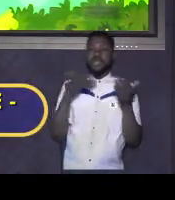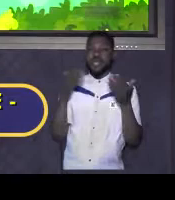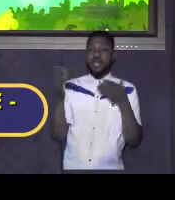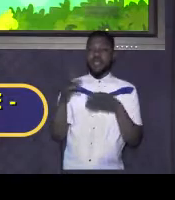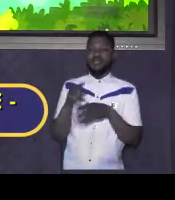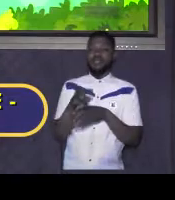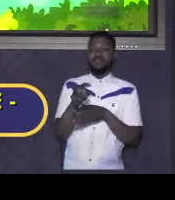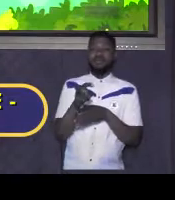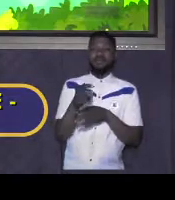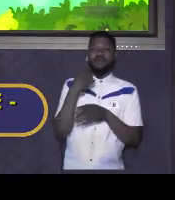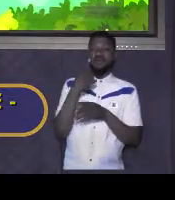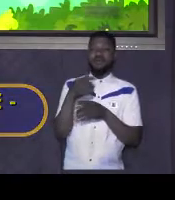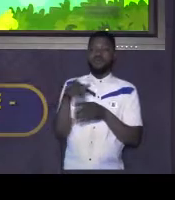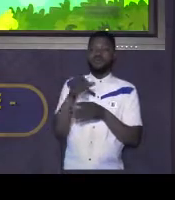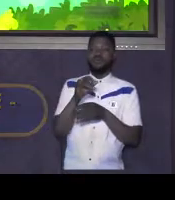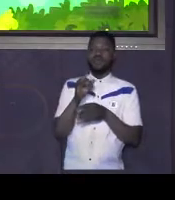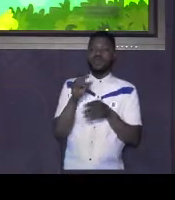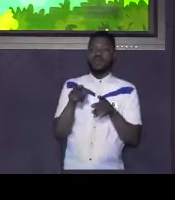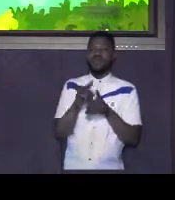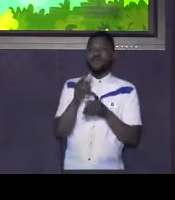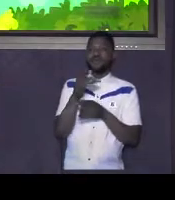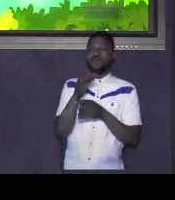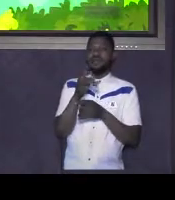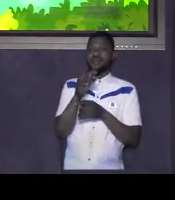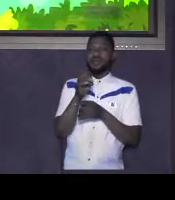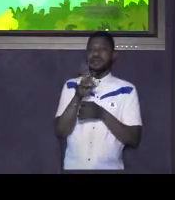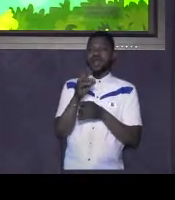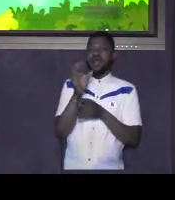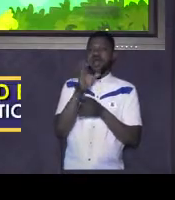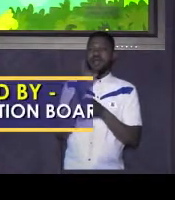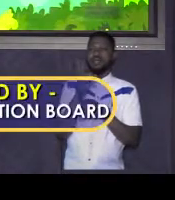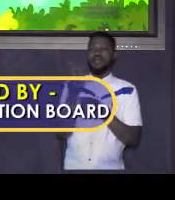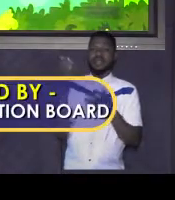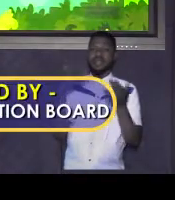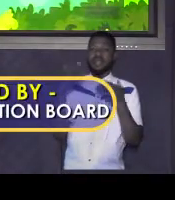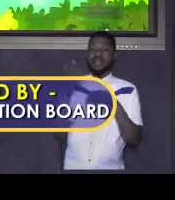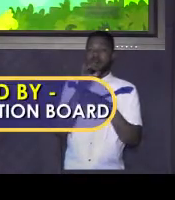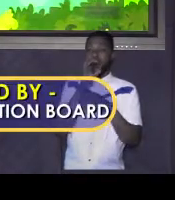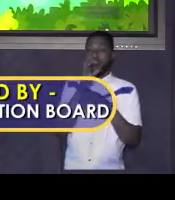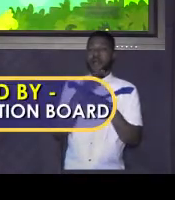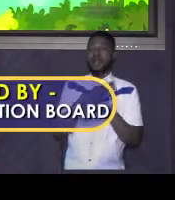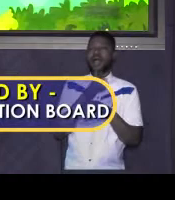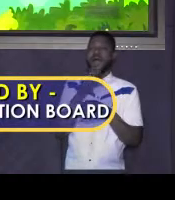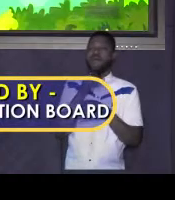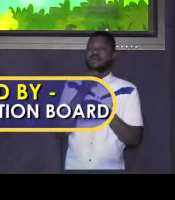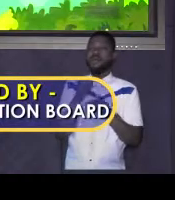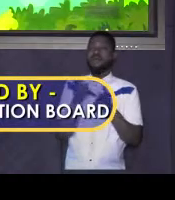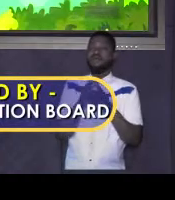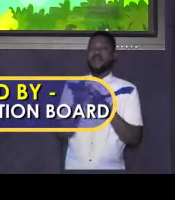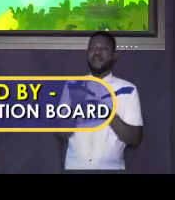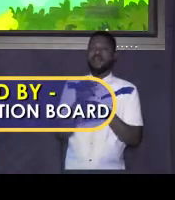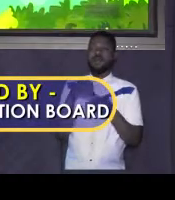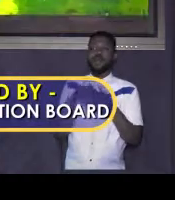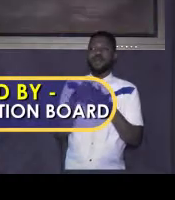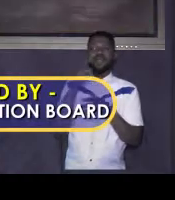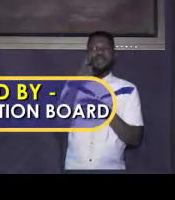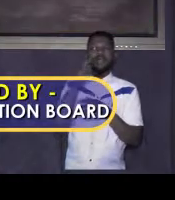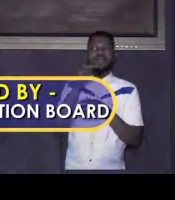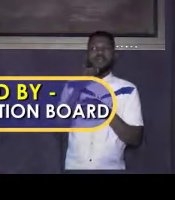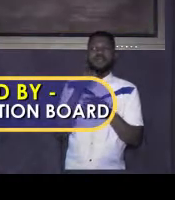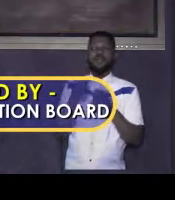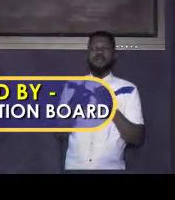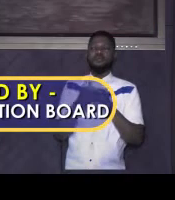air transportation, but those ones like glider, hot air balloon are not very common in